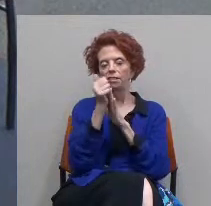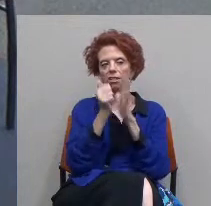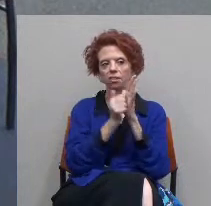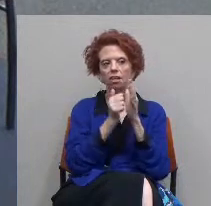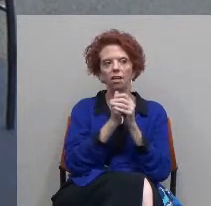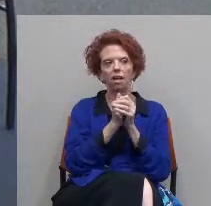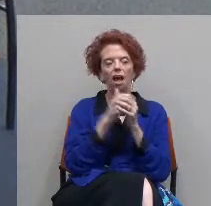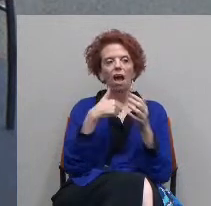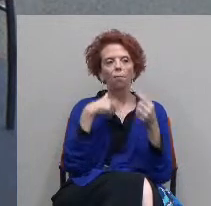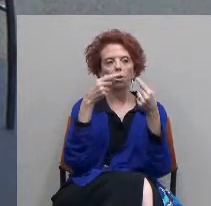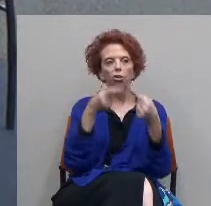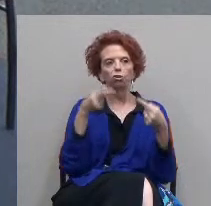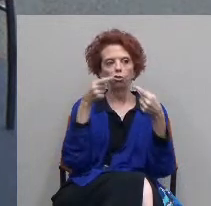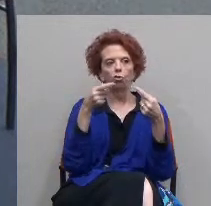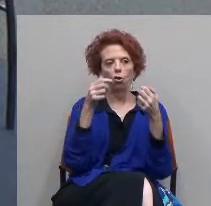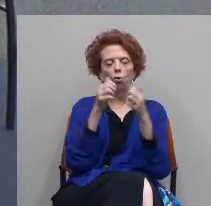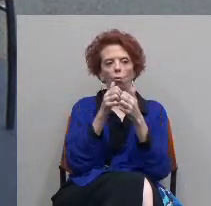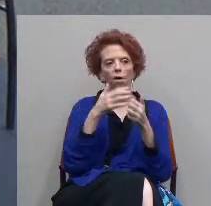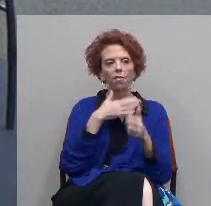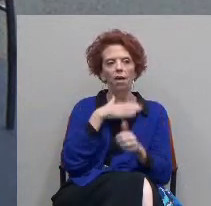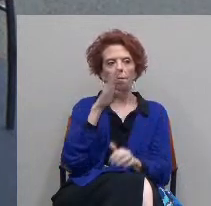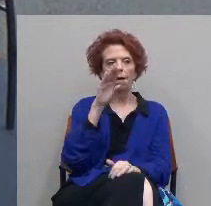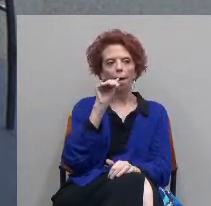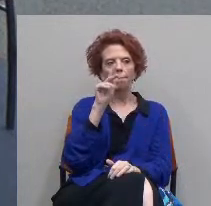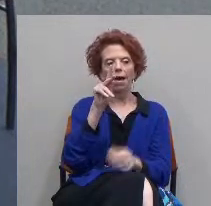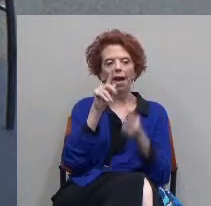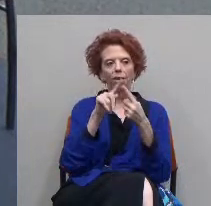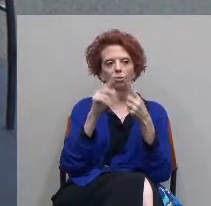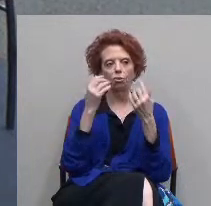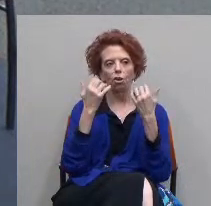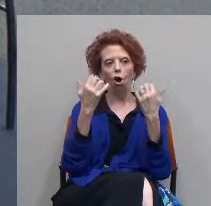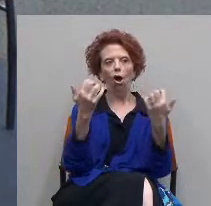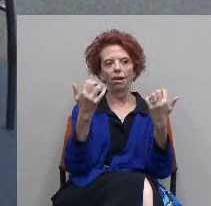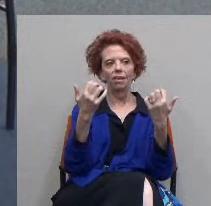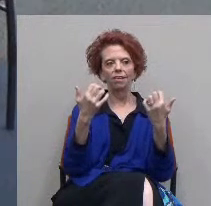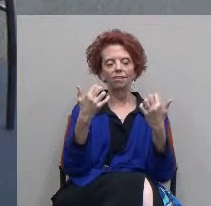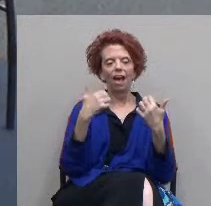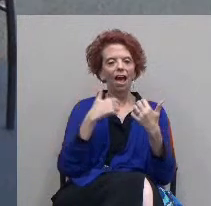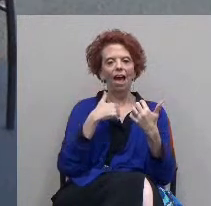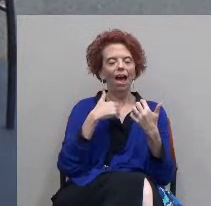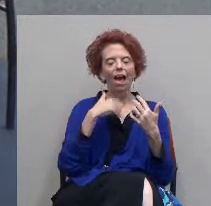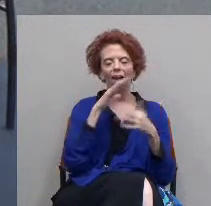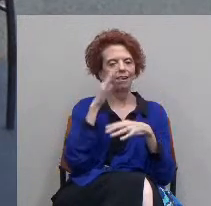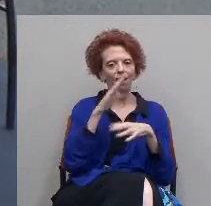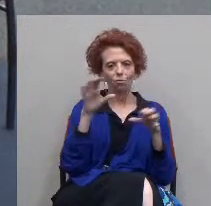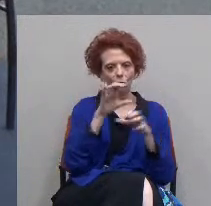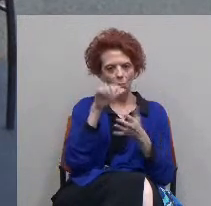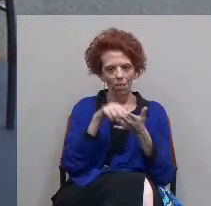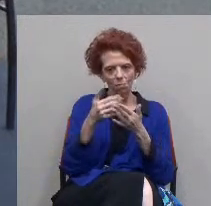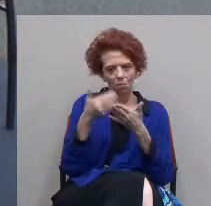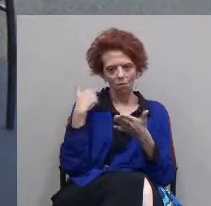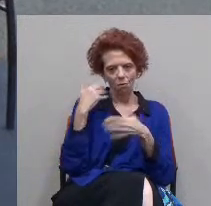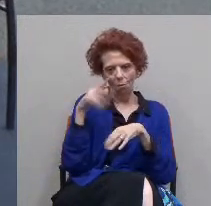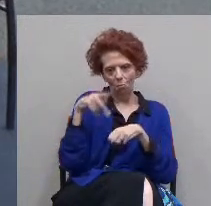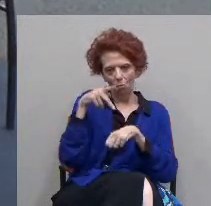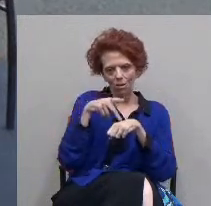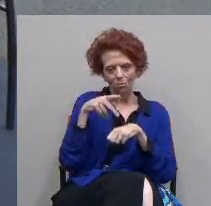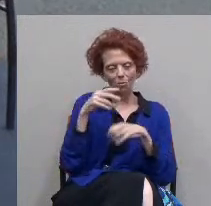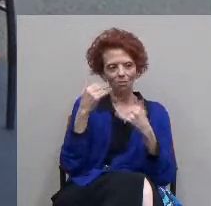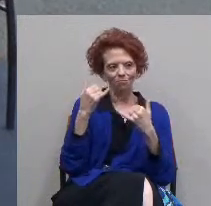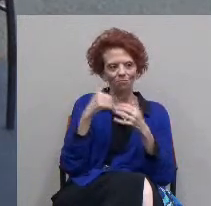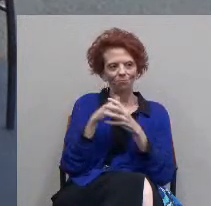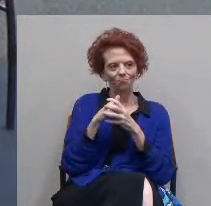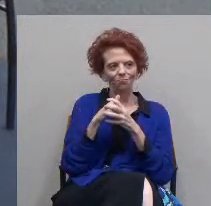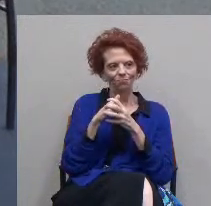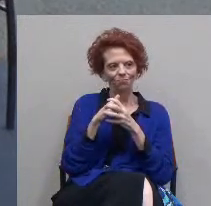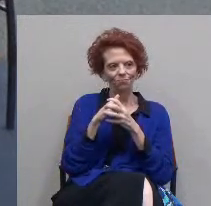I'm going to struggle with my back to the audience as a principal. You never do this, right? So, okay, Ms. Boucher, I'm counting